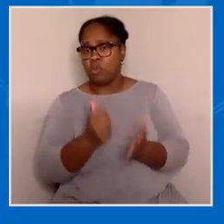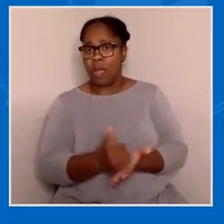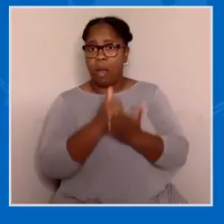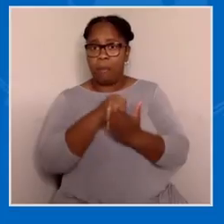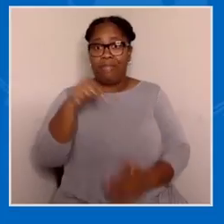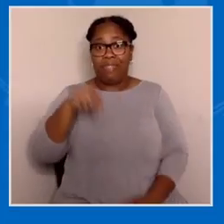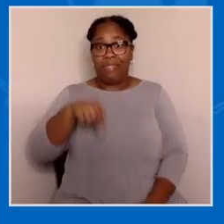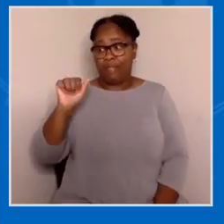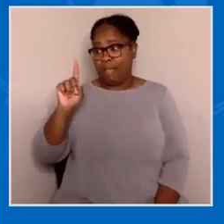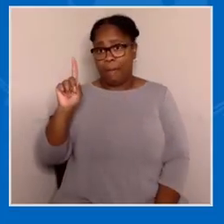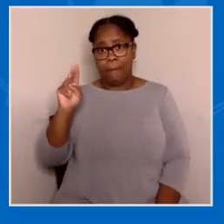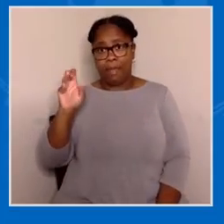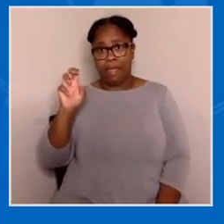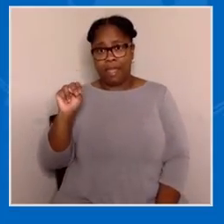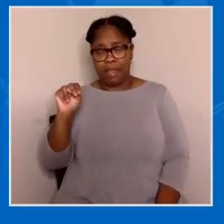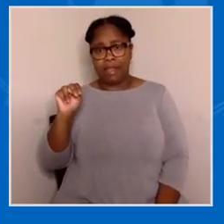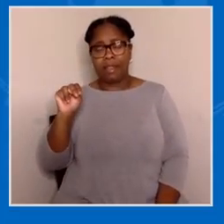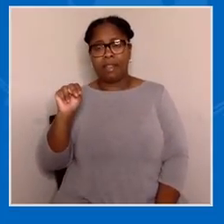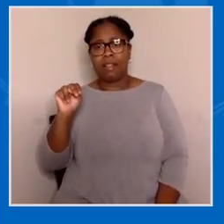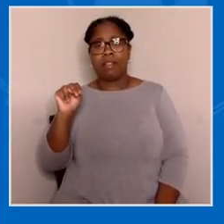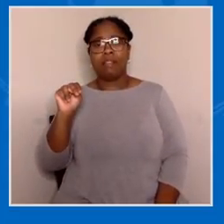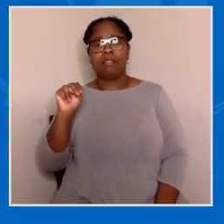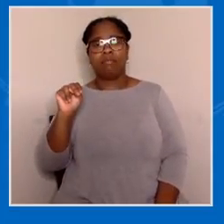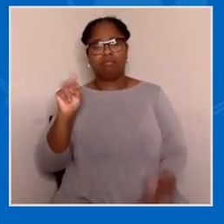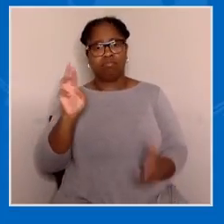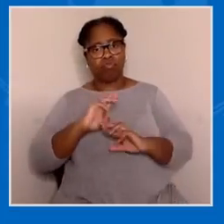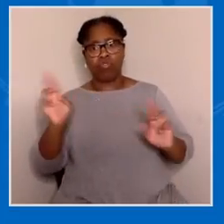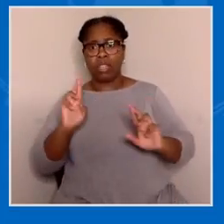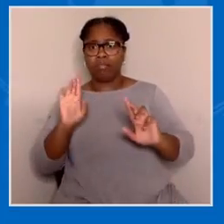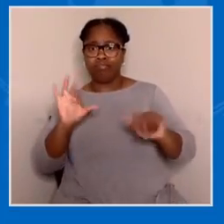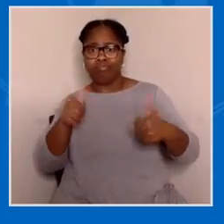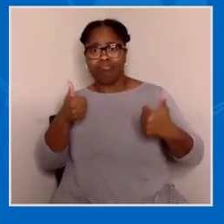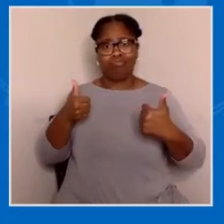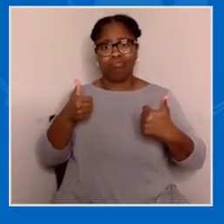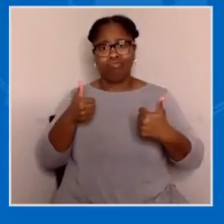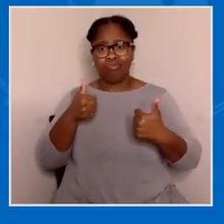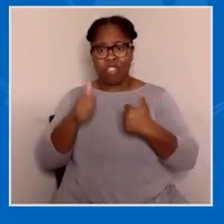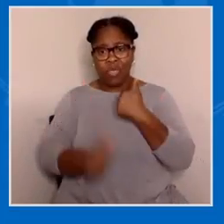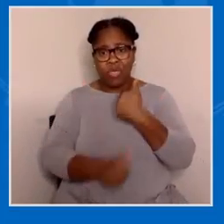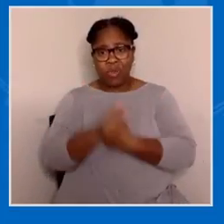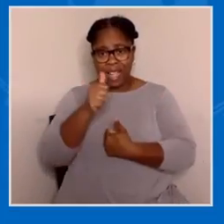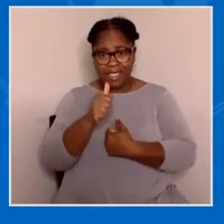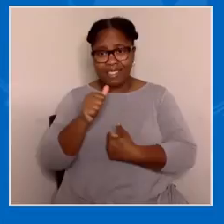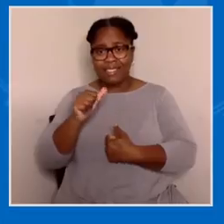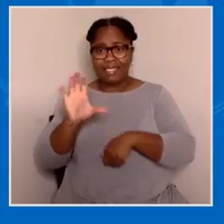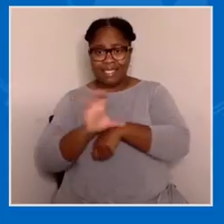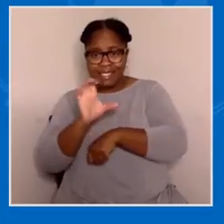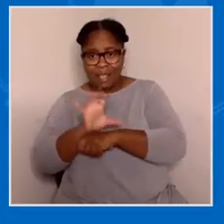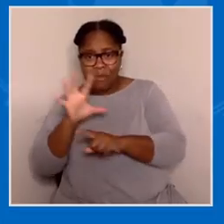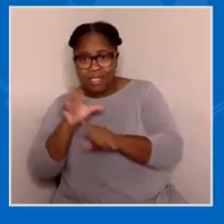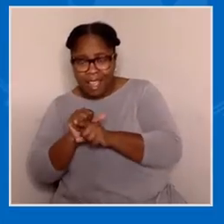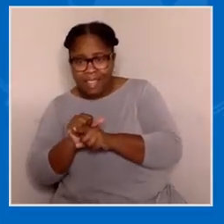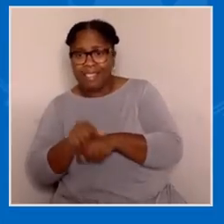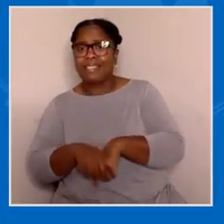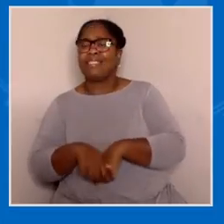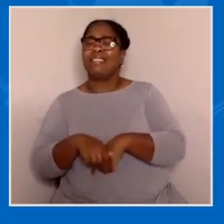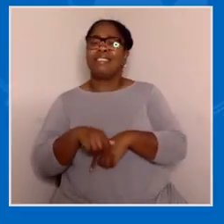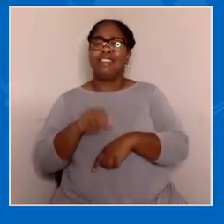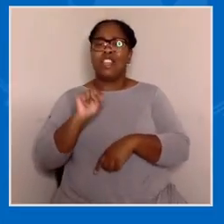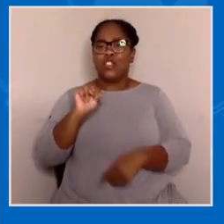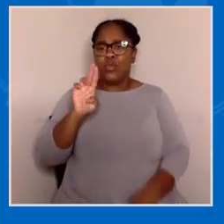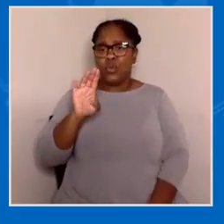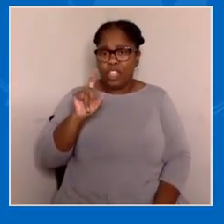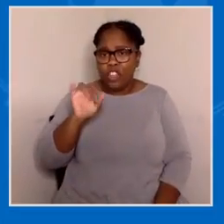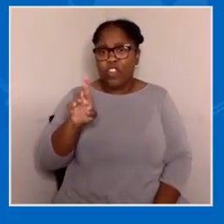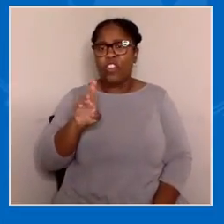itself not only against threats such as cyber attacks or terrorism and the proliferation of nuclear, biological, or chemical